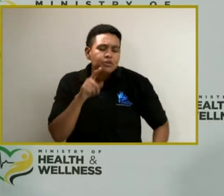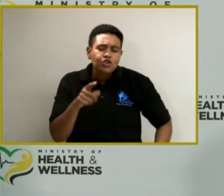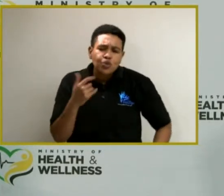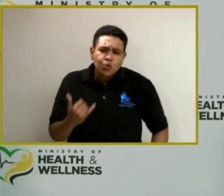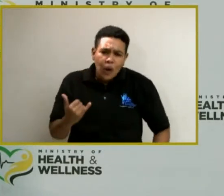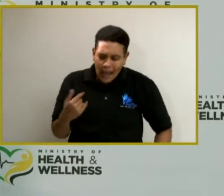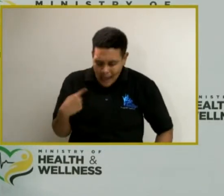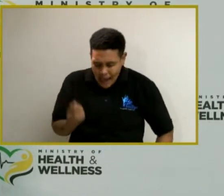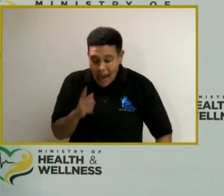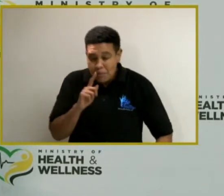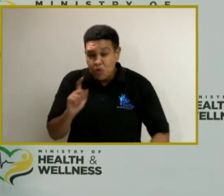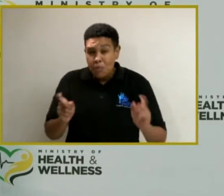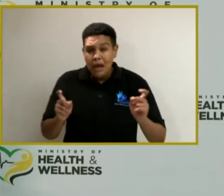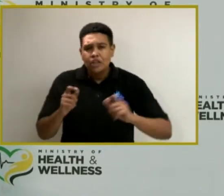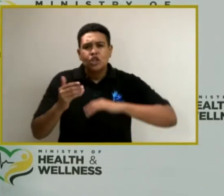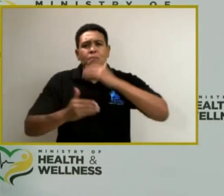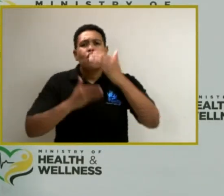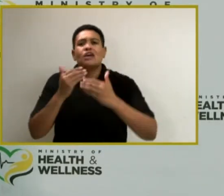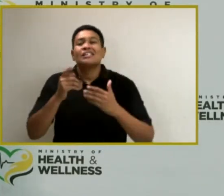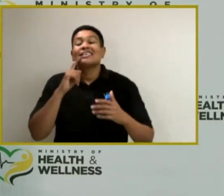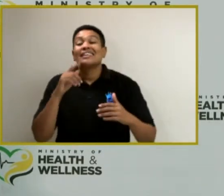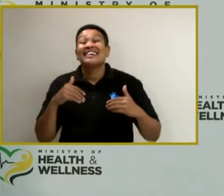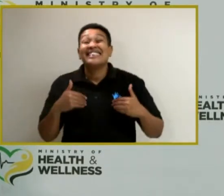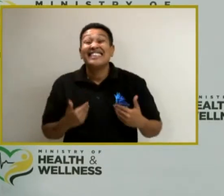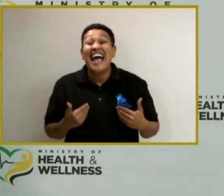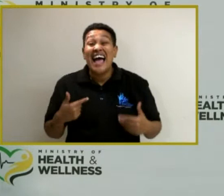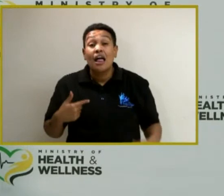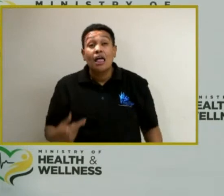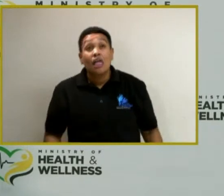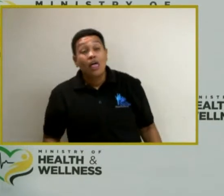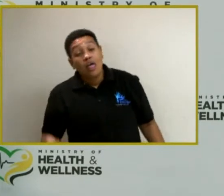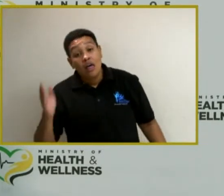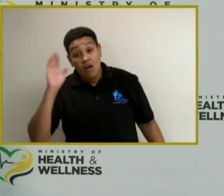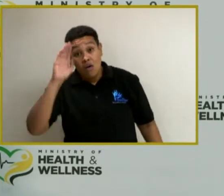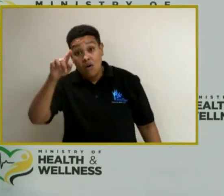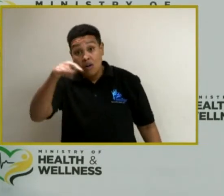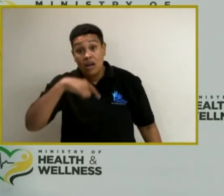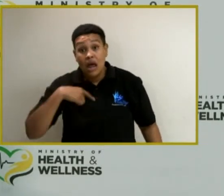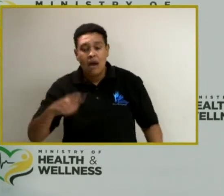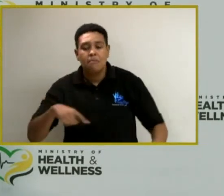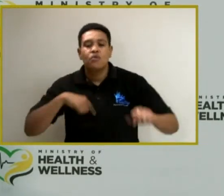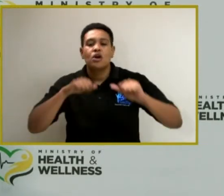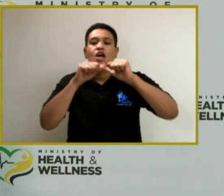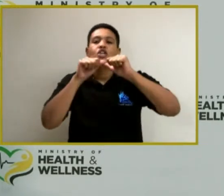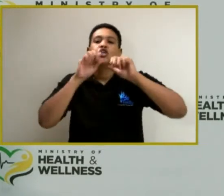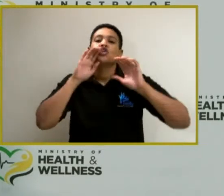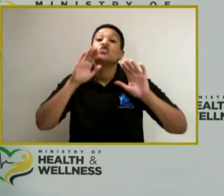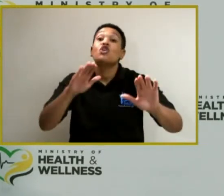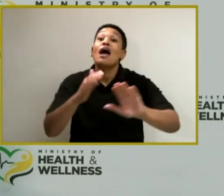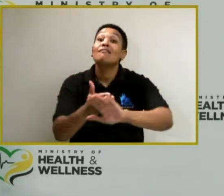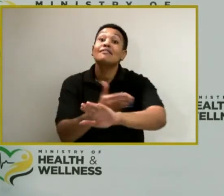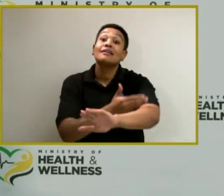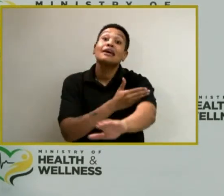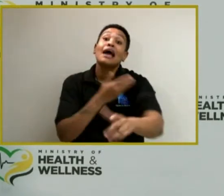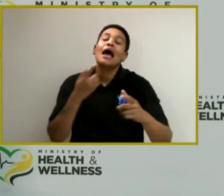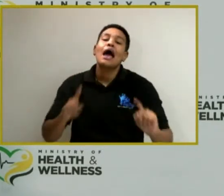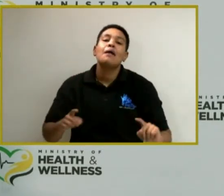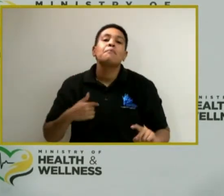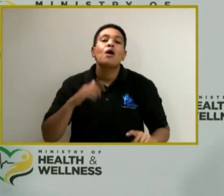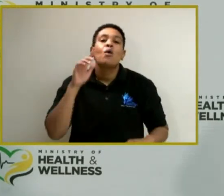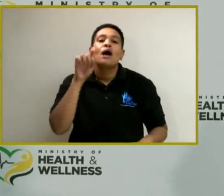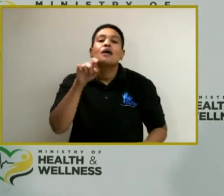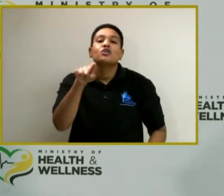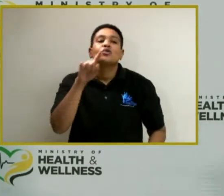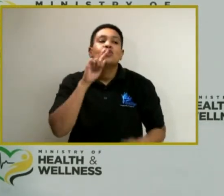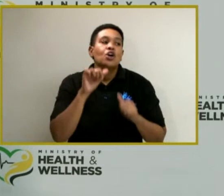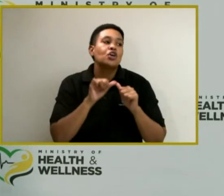date, to manage the process, as tired and as fatigued as we all are. So we will continue to drive ahead, and we ask you